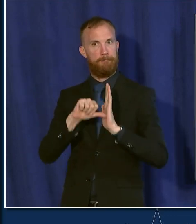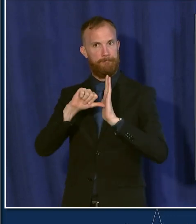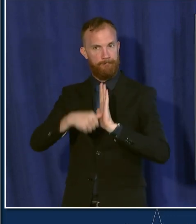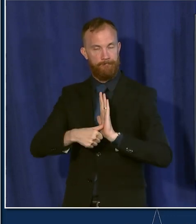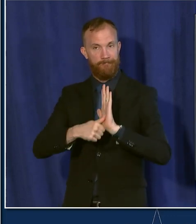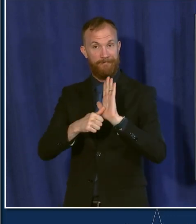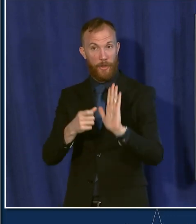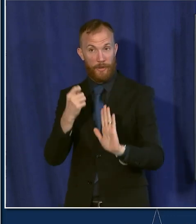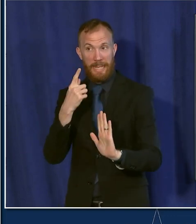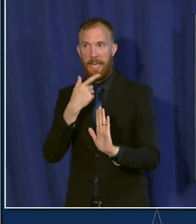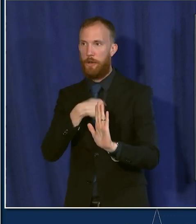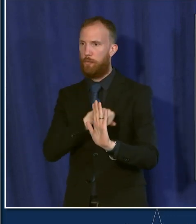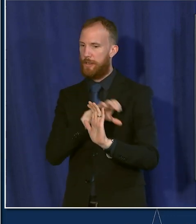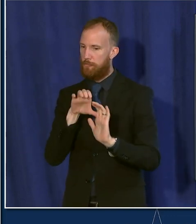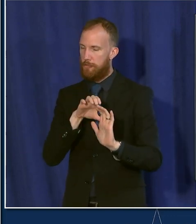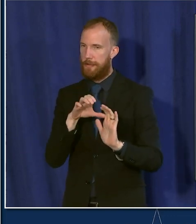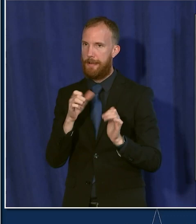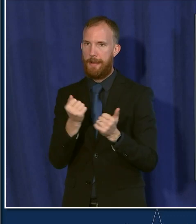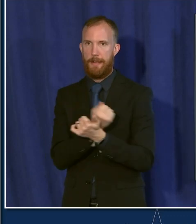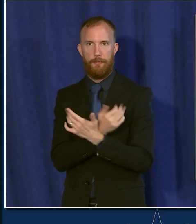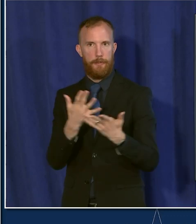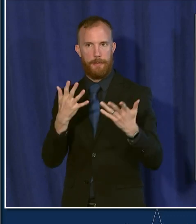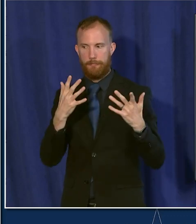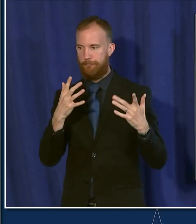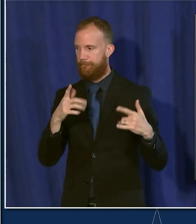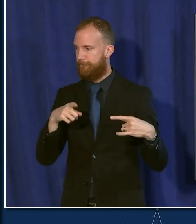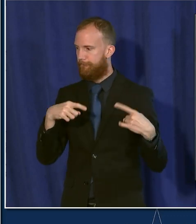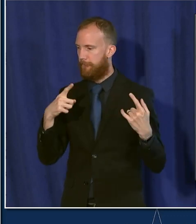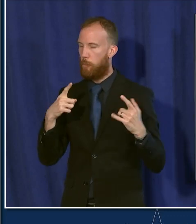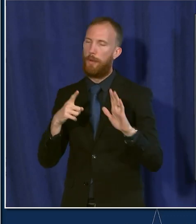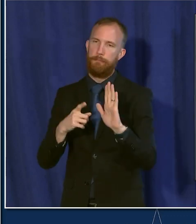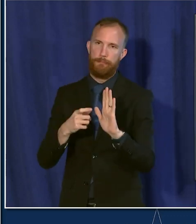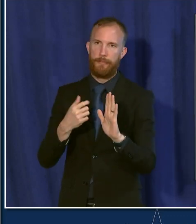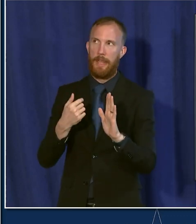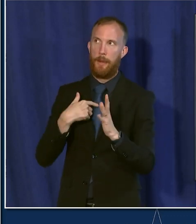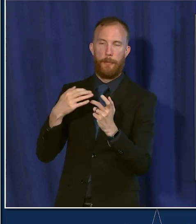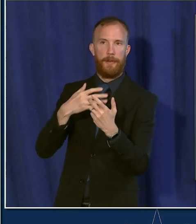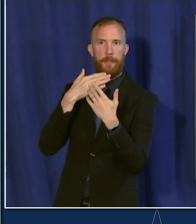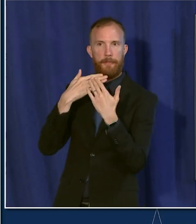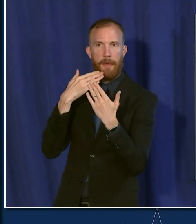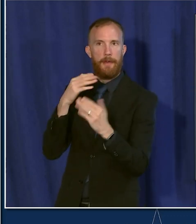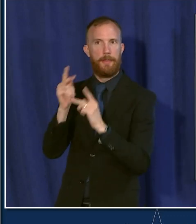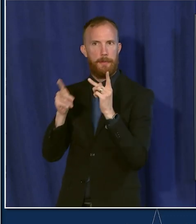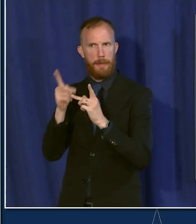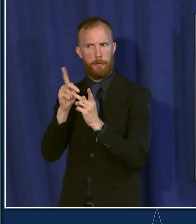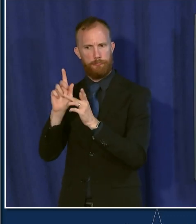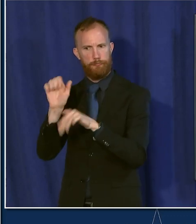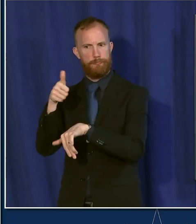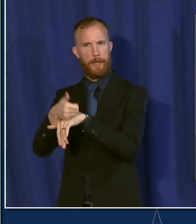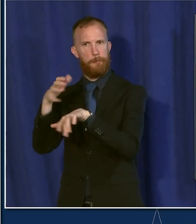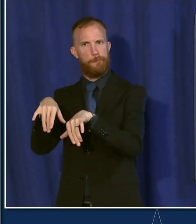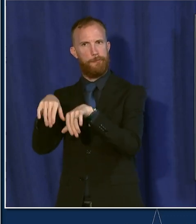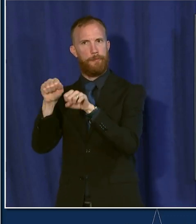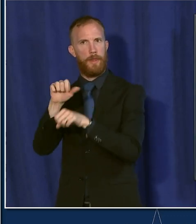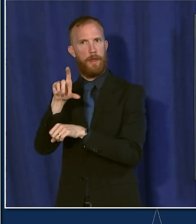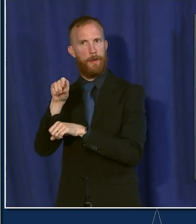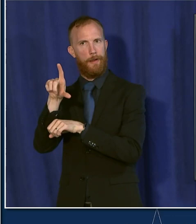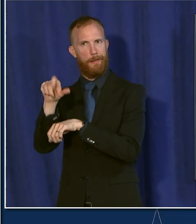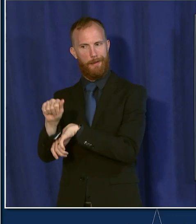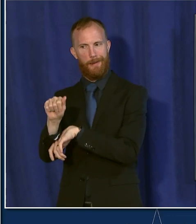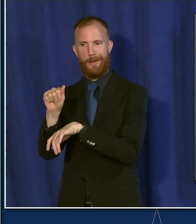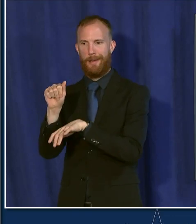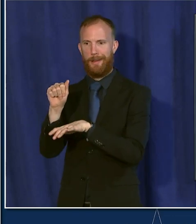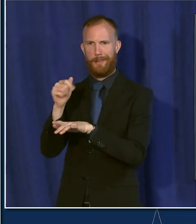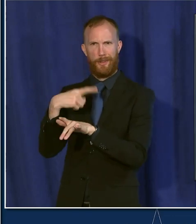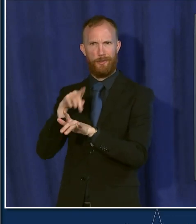done everything, and I really want to thank the folks who put on Lollapalooza for taking this extremely seriously. If you think